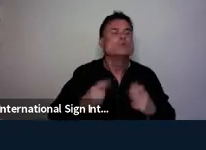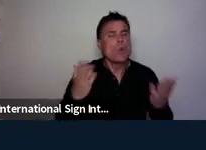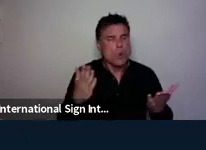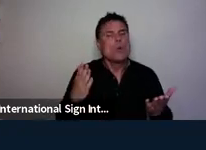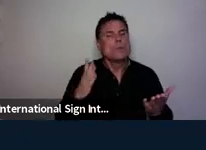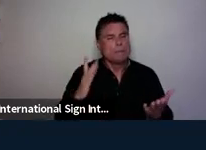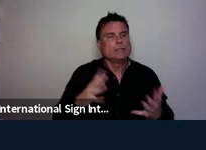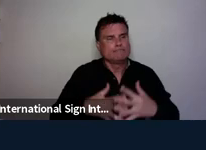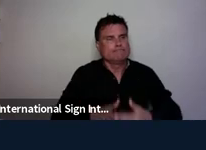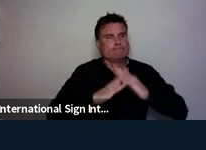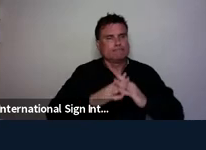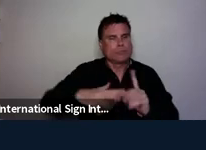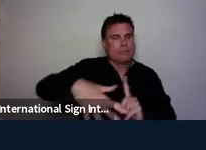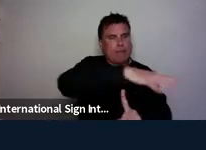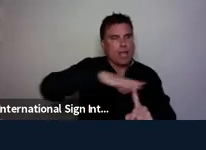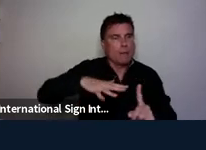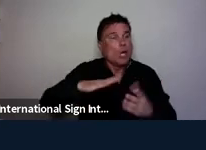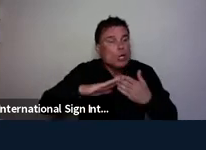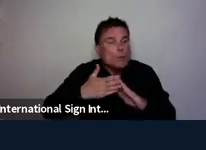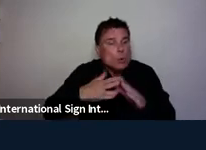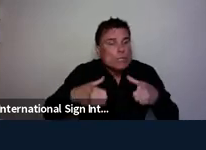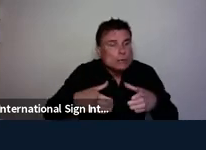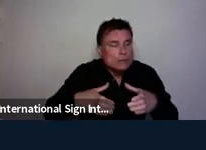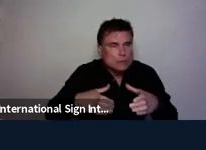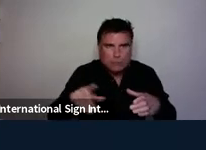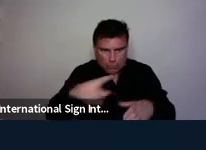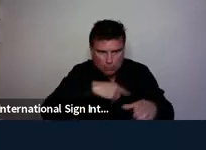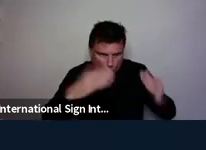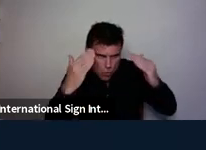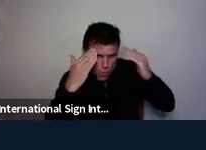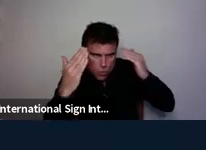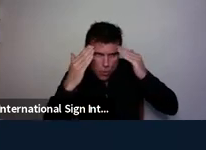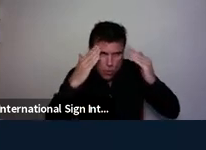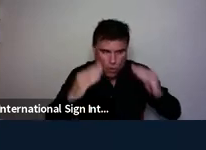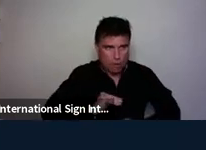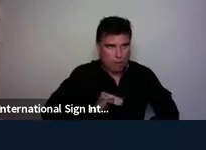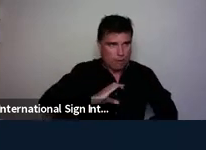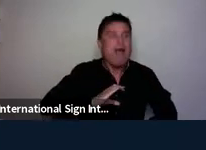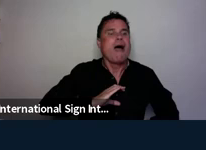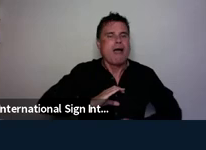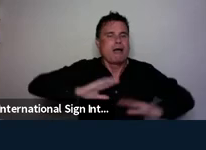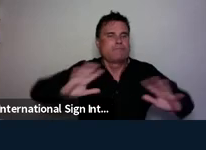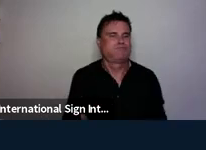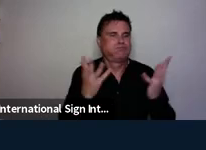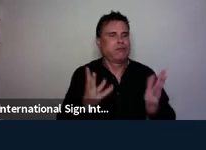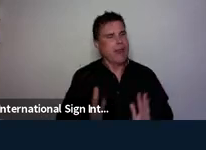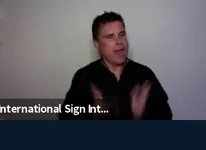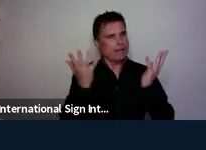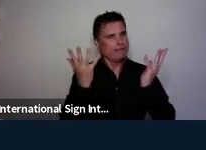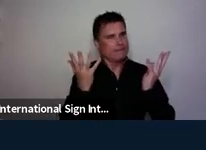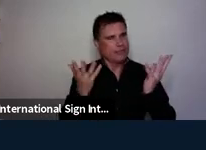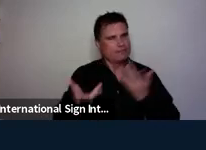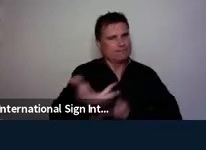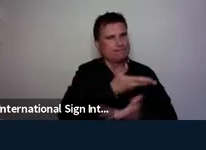self-awareness that promotes healthy living so that we don't take our ability to breathe freely for granted.